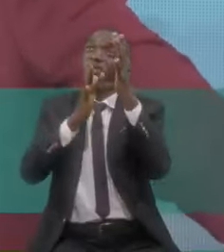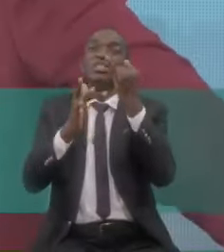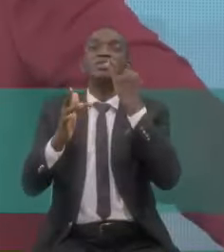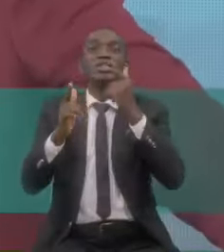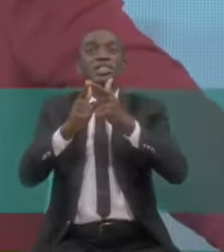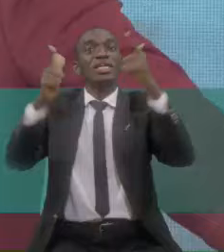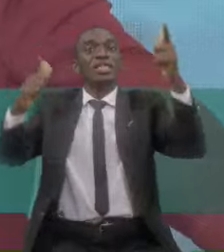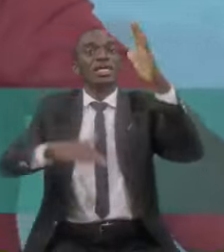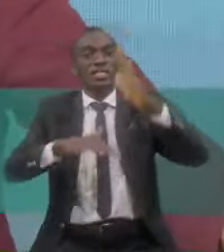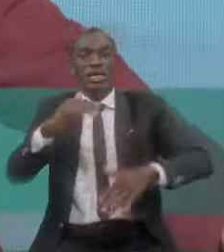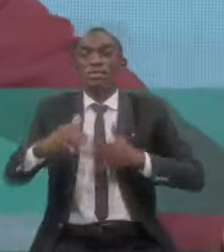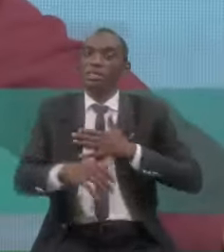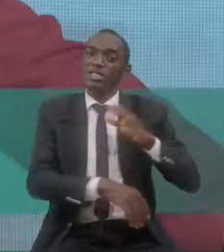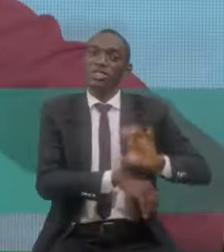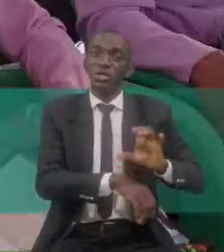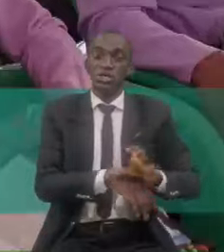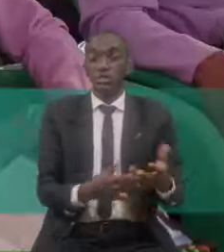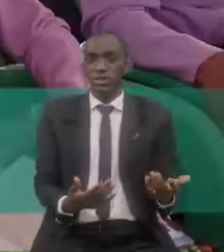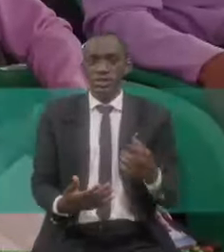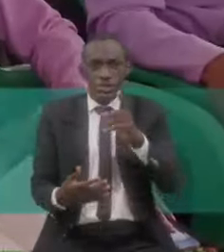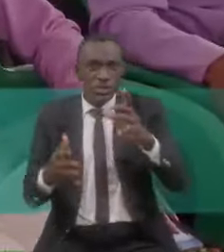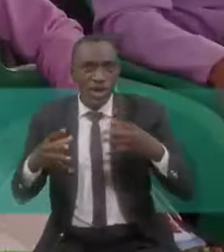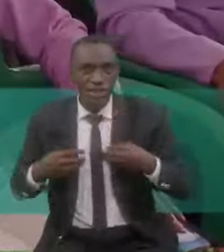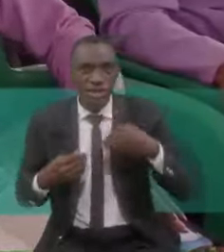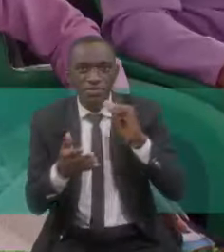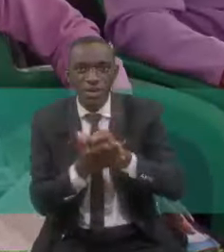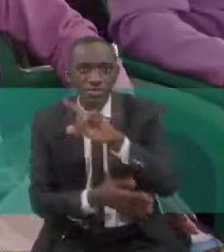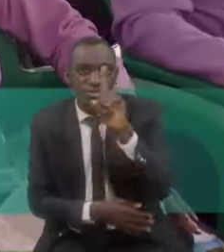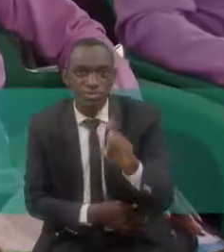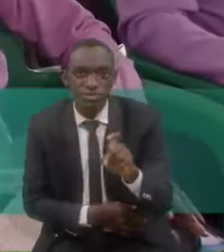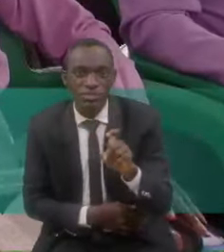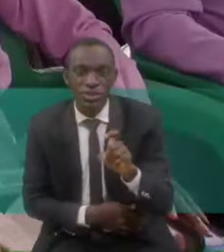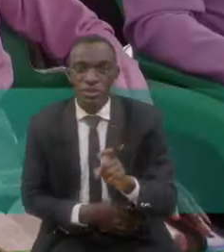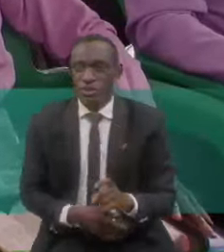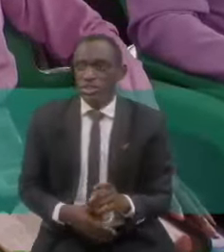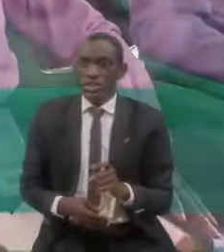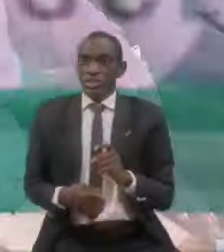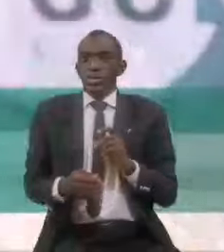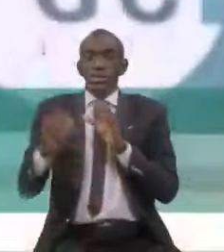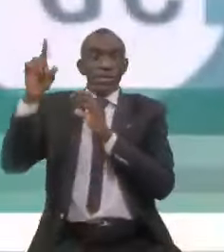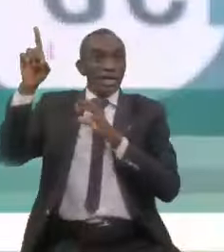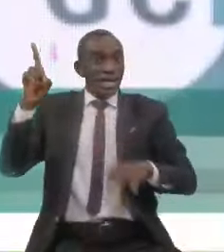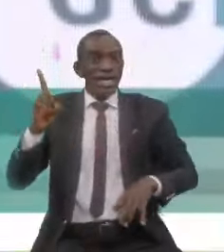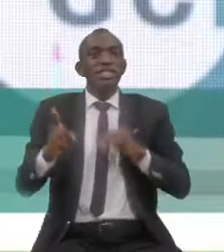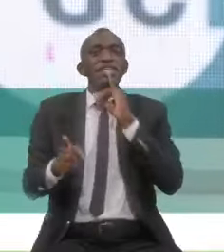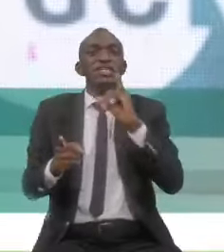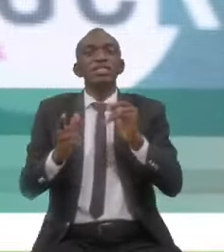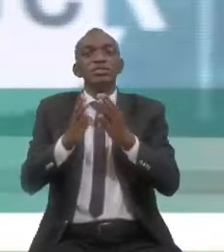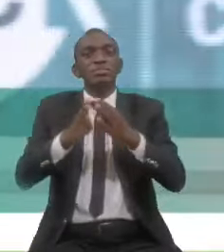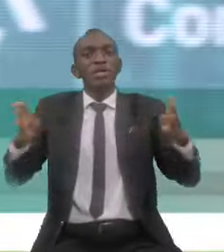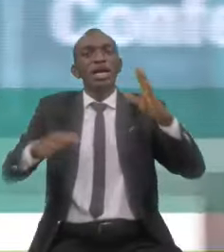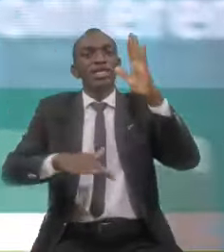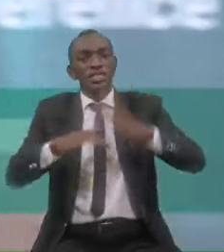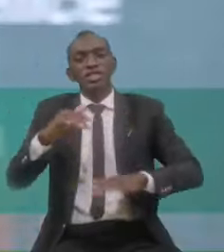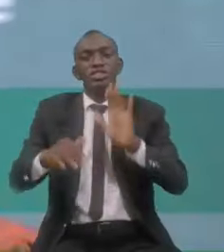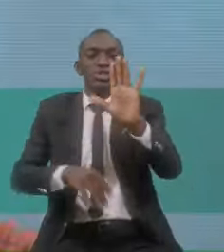denomination. Do you accept that? Yes. Christ is greater than your denomination.